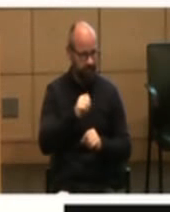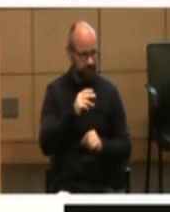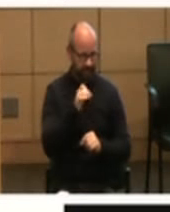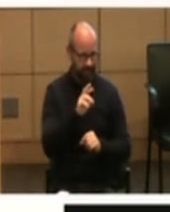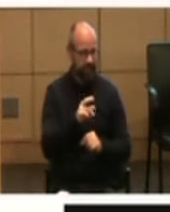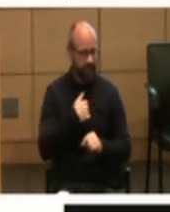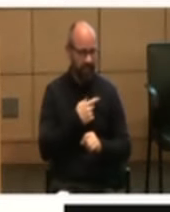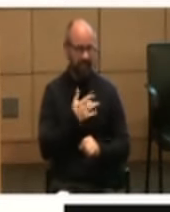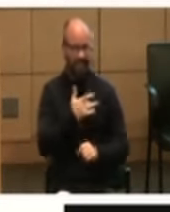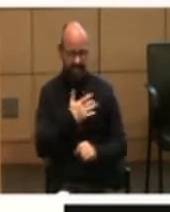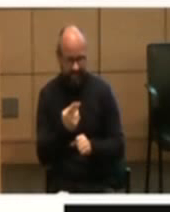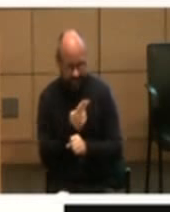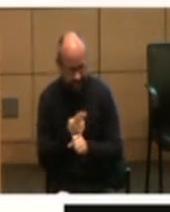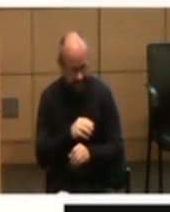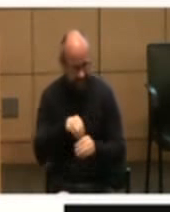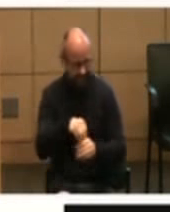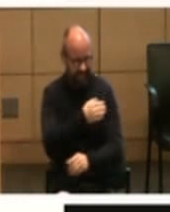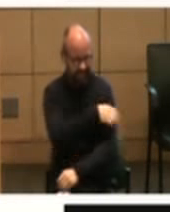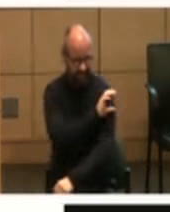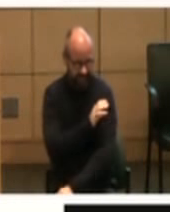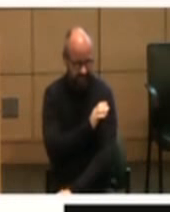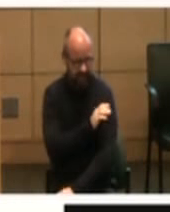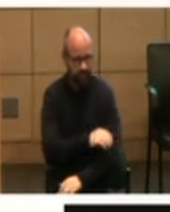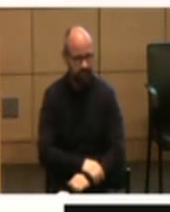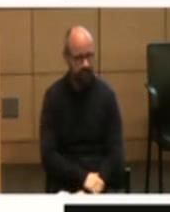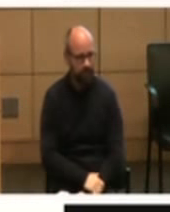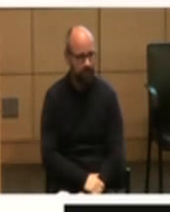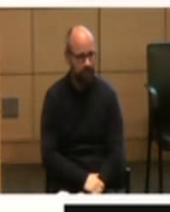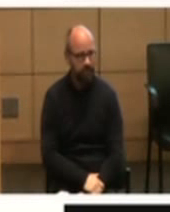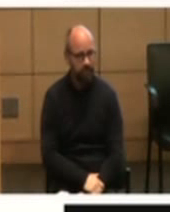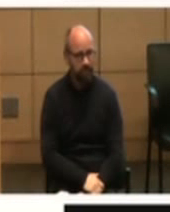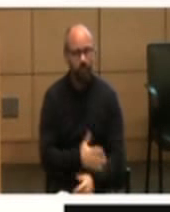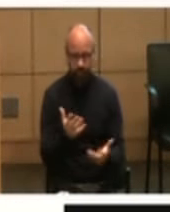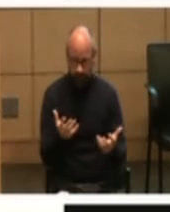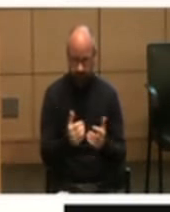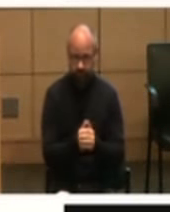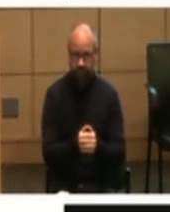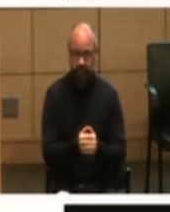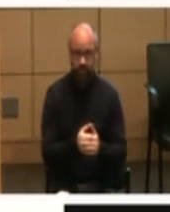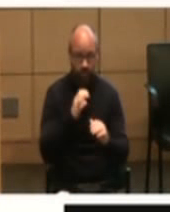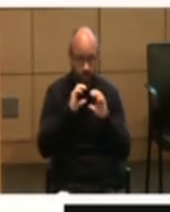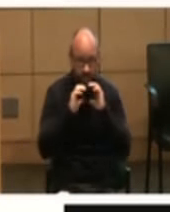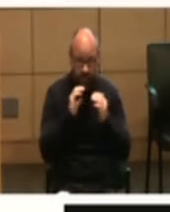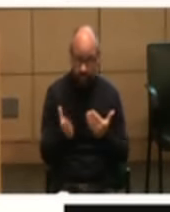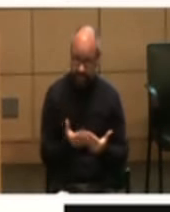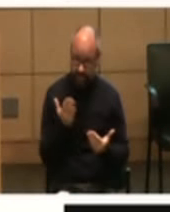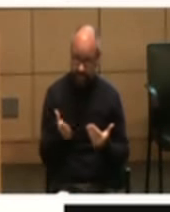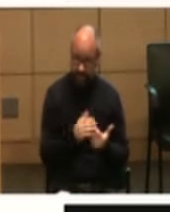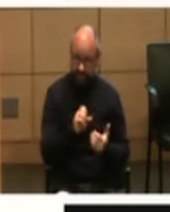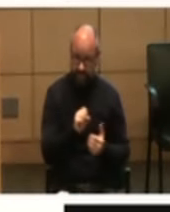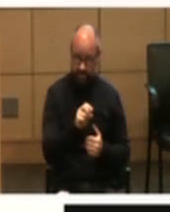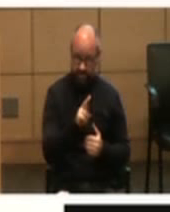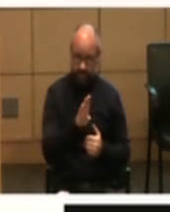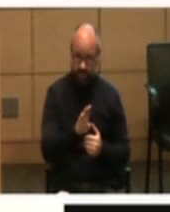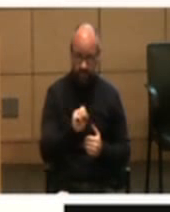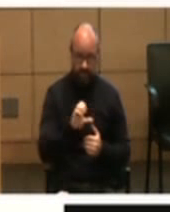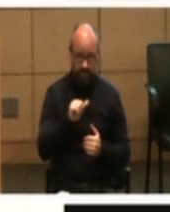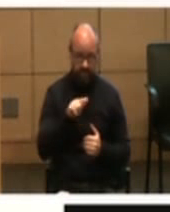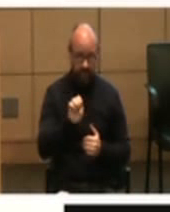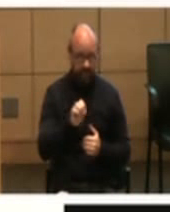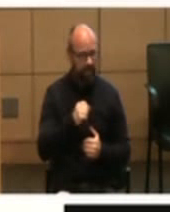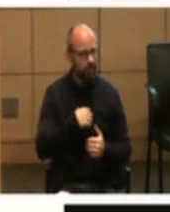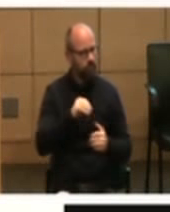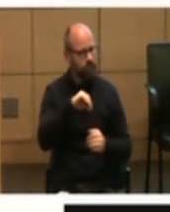clinic even. So here we're looking at the ease of communication subscale and then the percentage of problems that